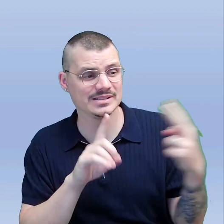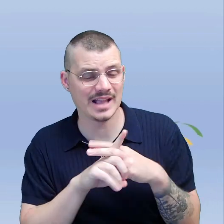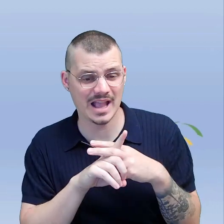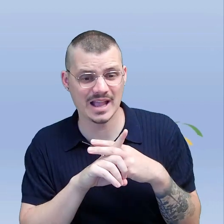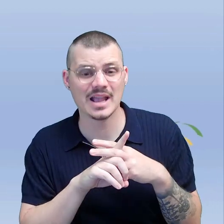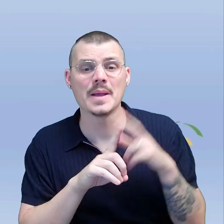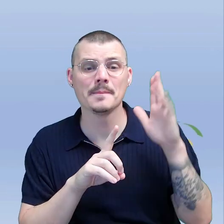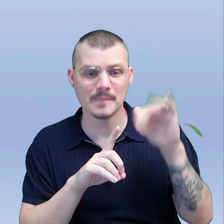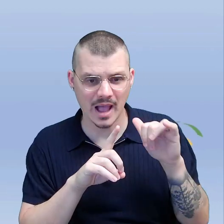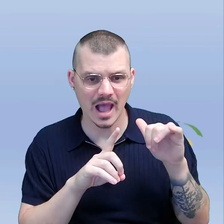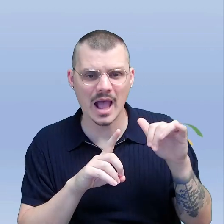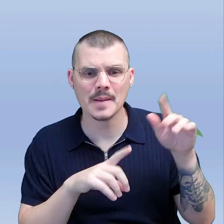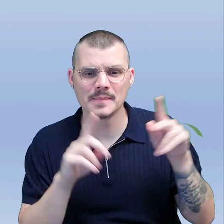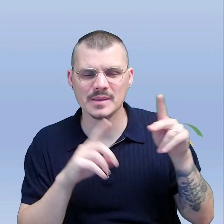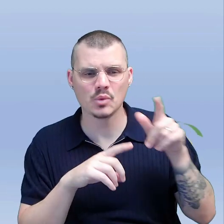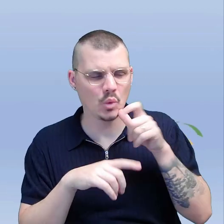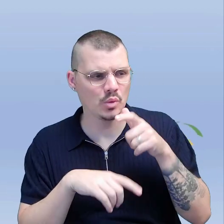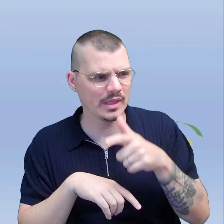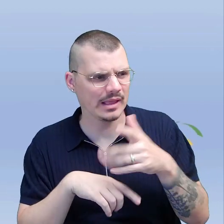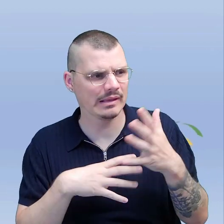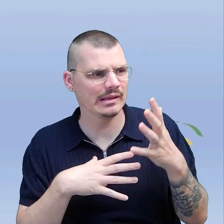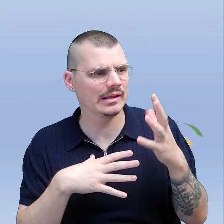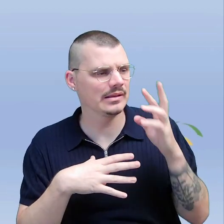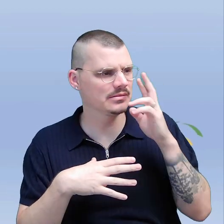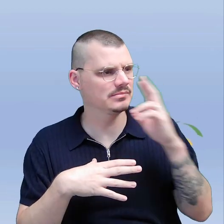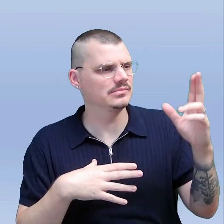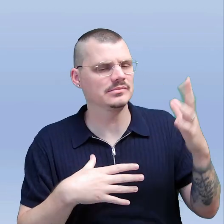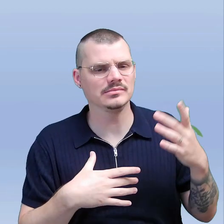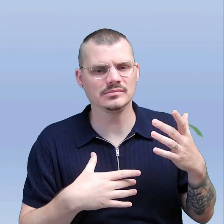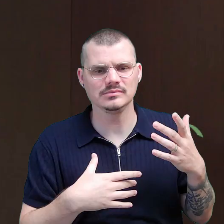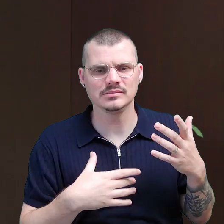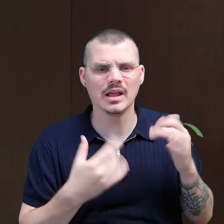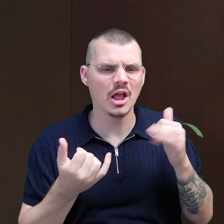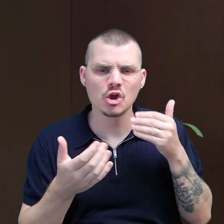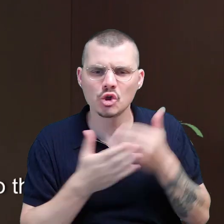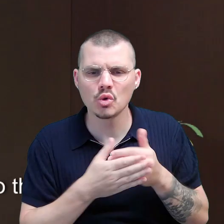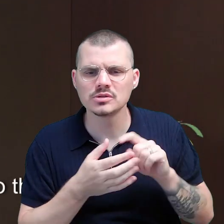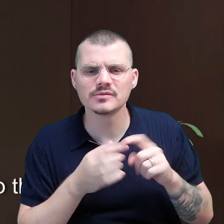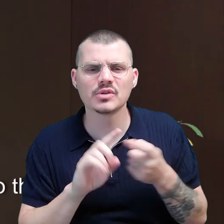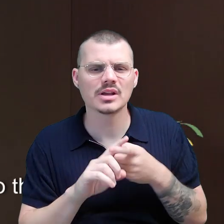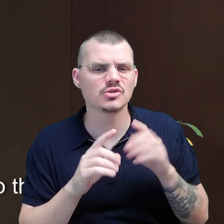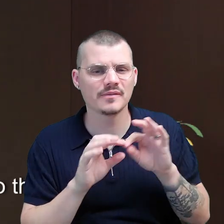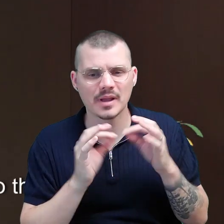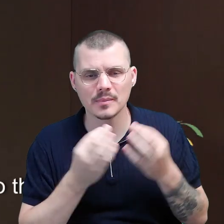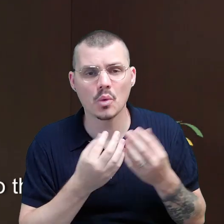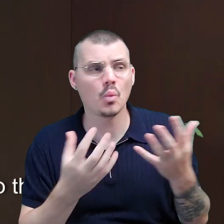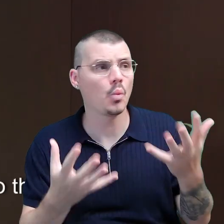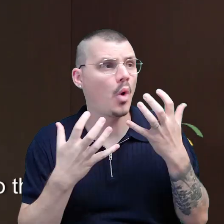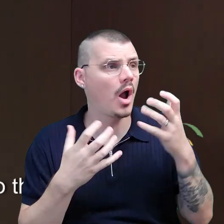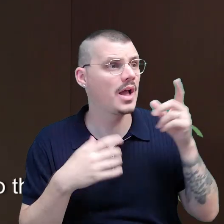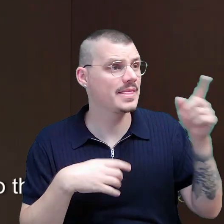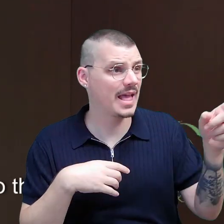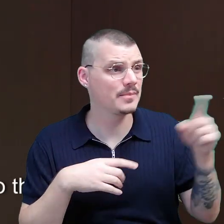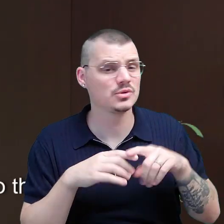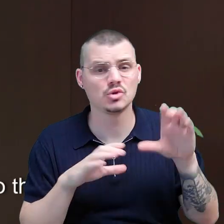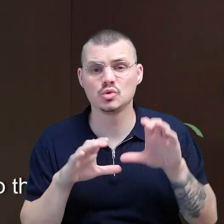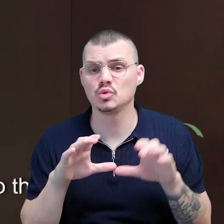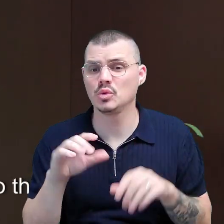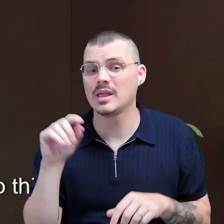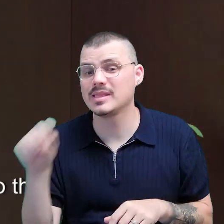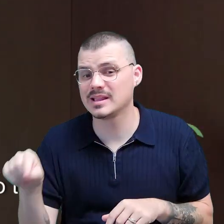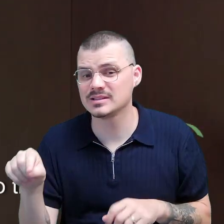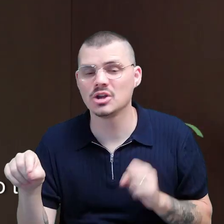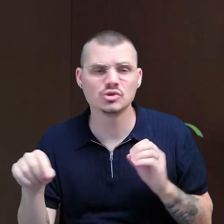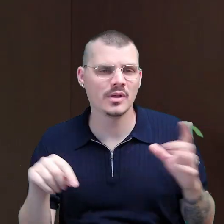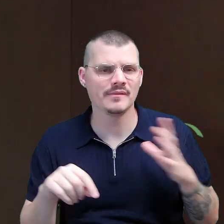roles assigned to them by people that they esteem. Close friends and family wanted them to